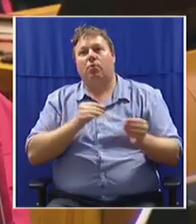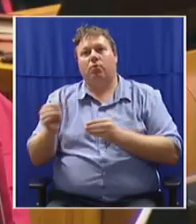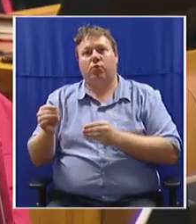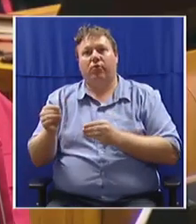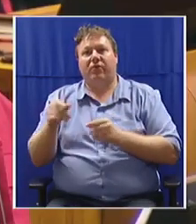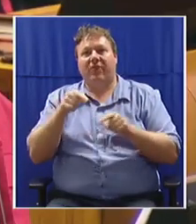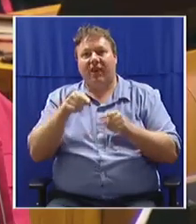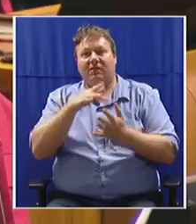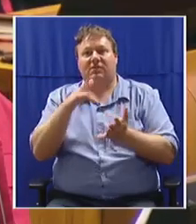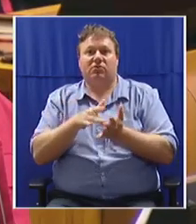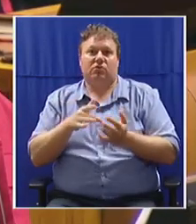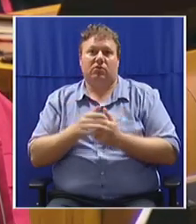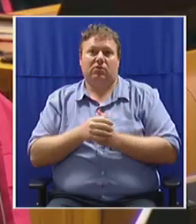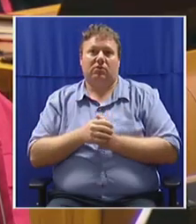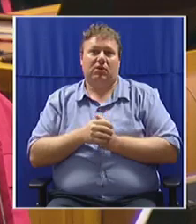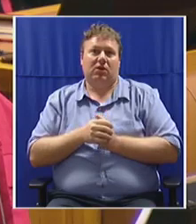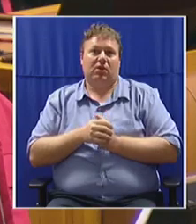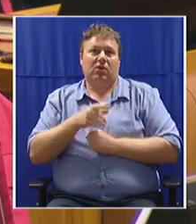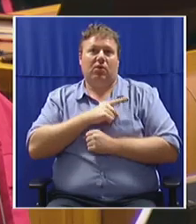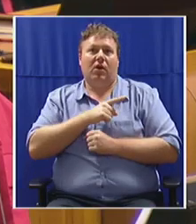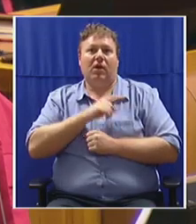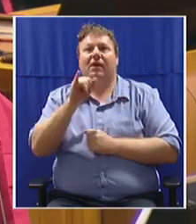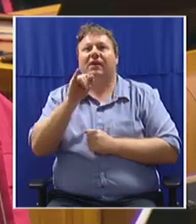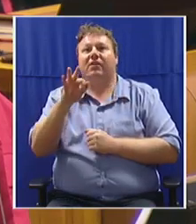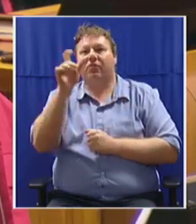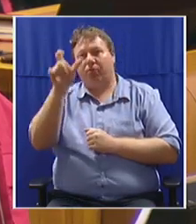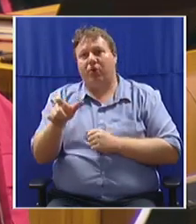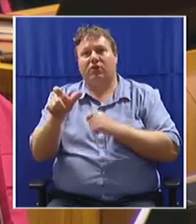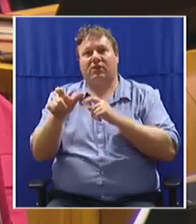premise. Because if someone stood up